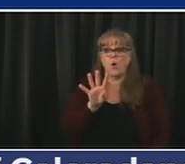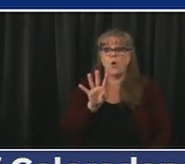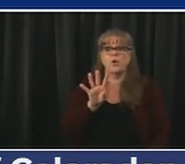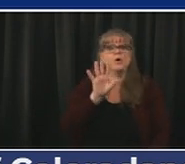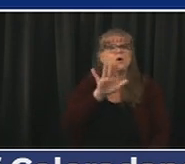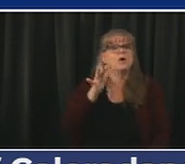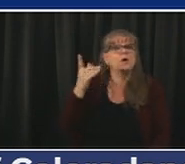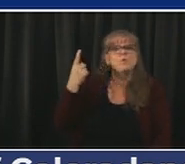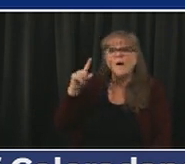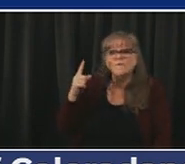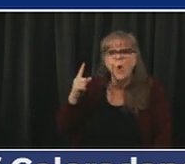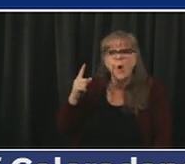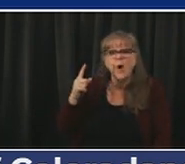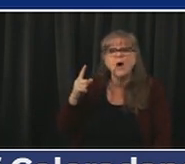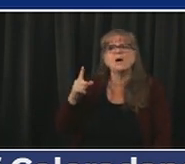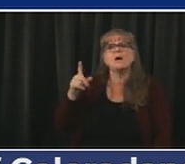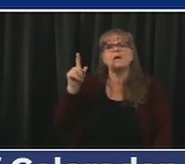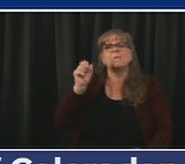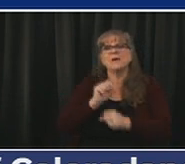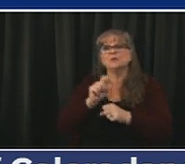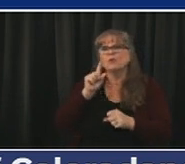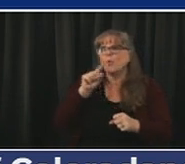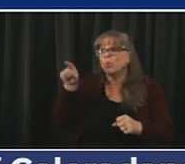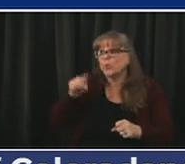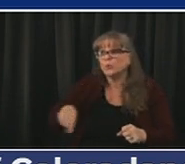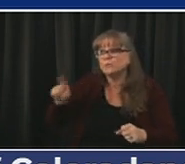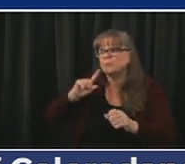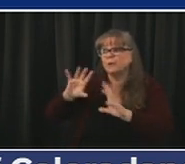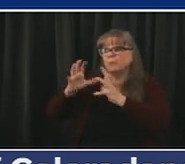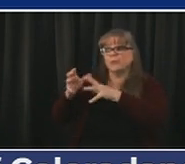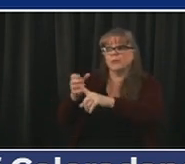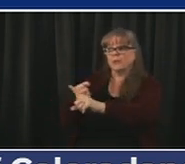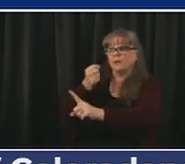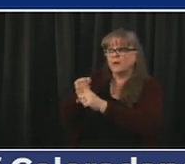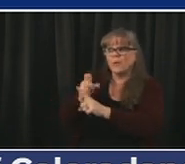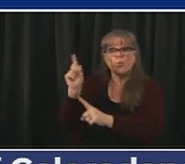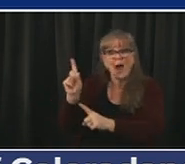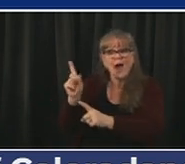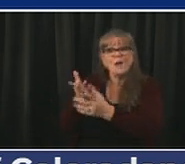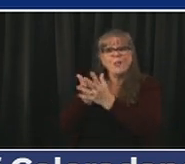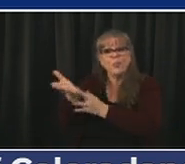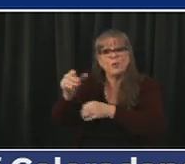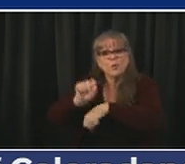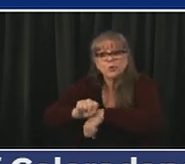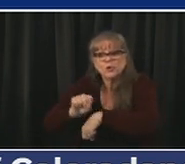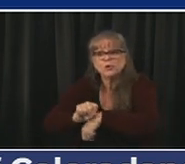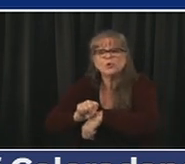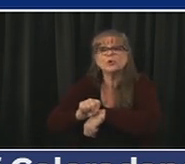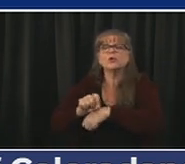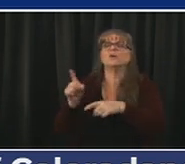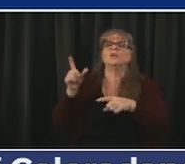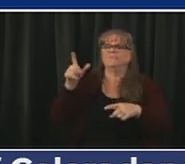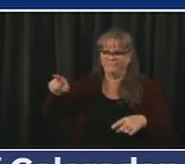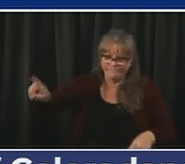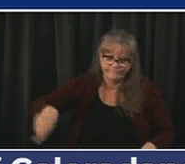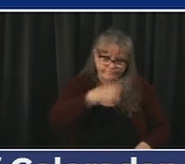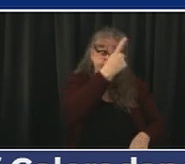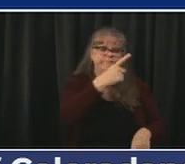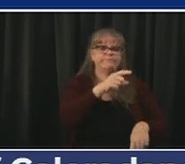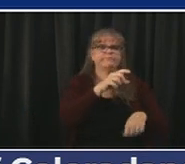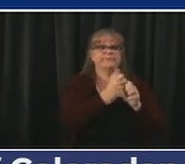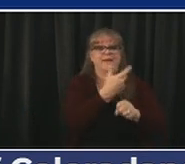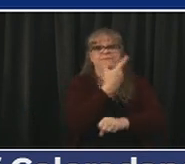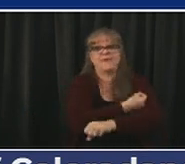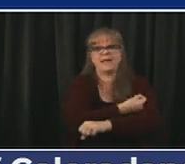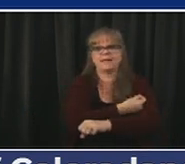exposed to COVID because of the work that they do have access to this vaccine. These are people who work in